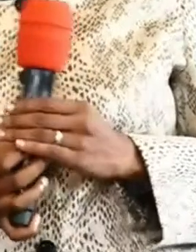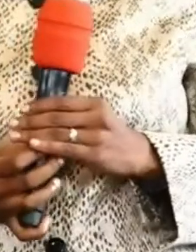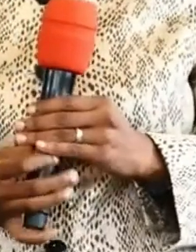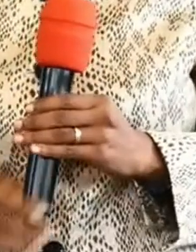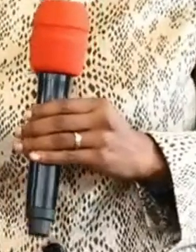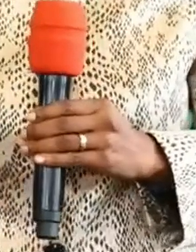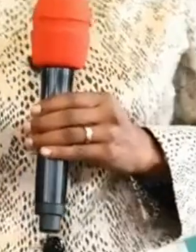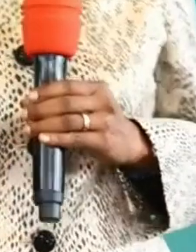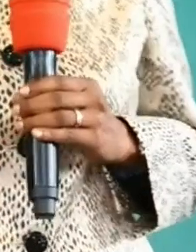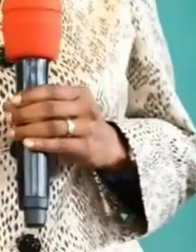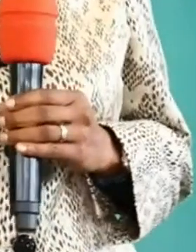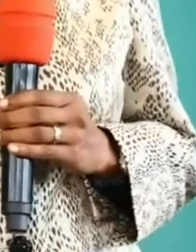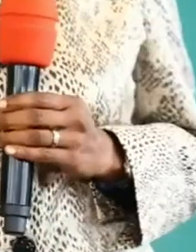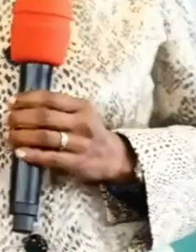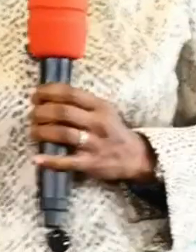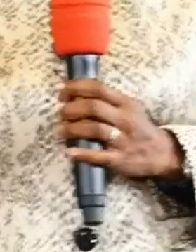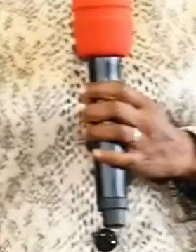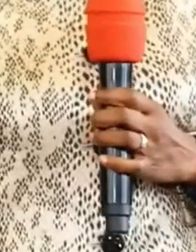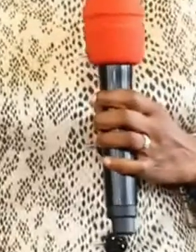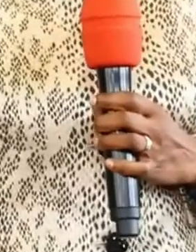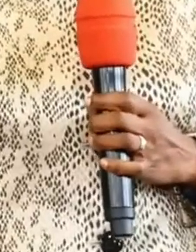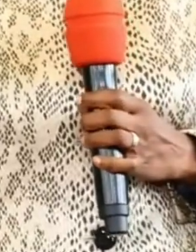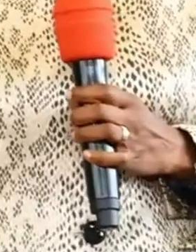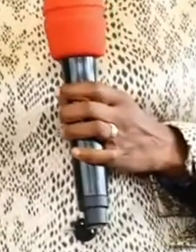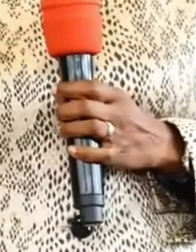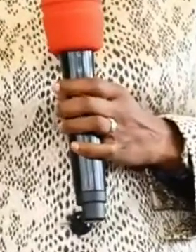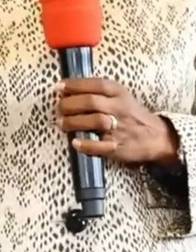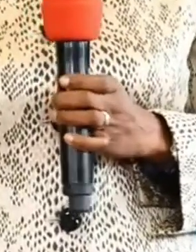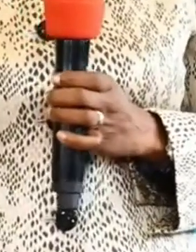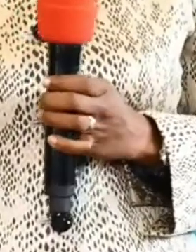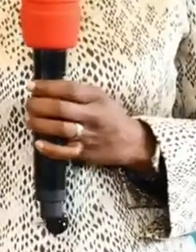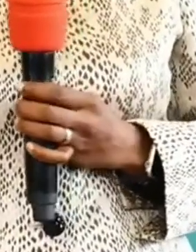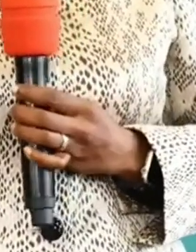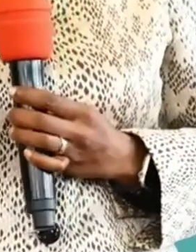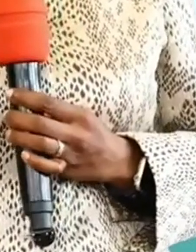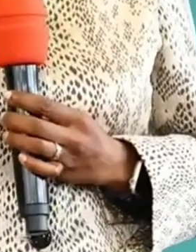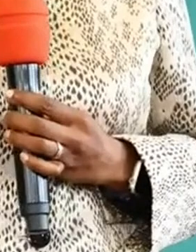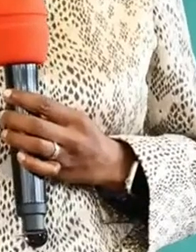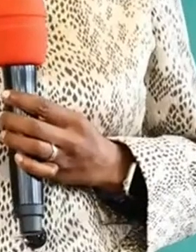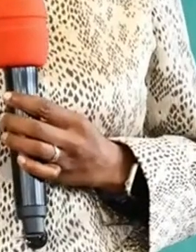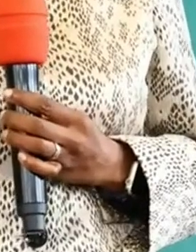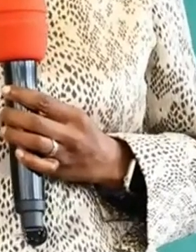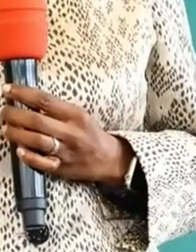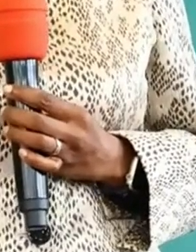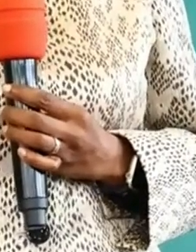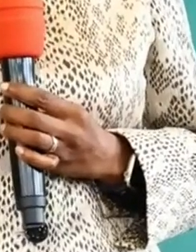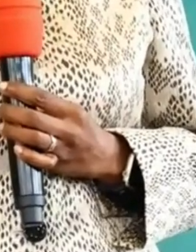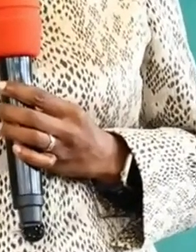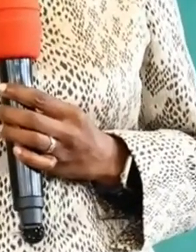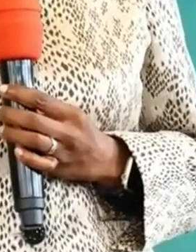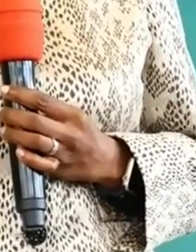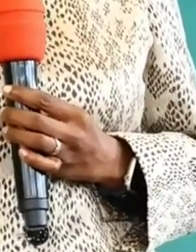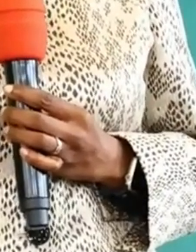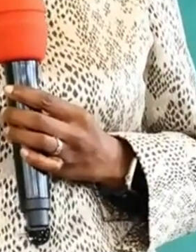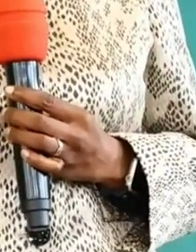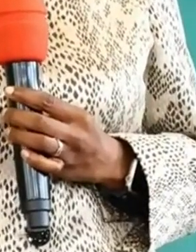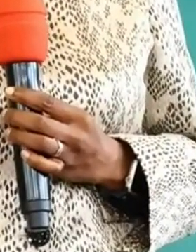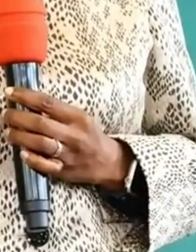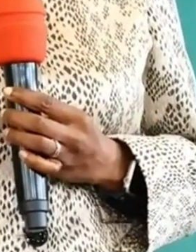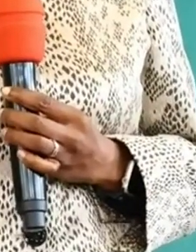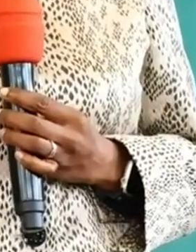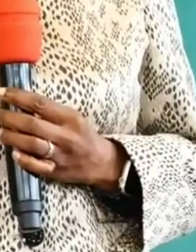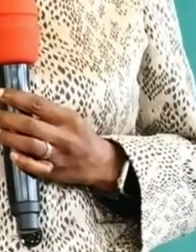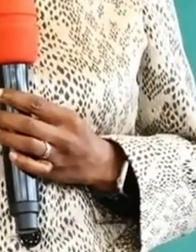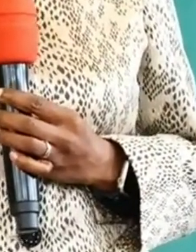hands. There may be someone here who has never been baptized. I never miss this. I'm sorry, timekeepers. I never miss this in